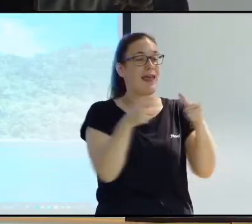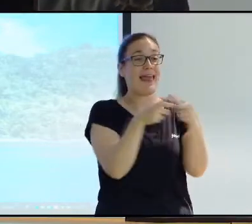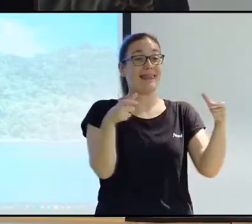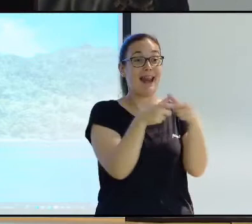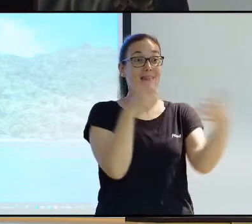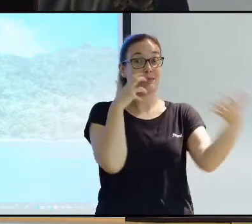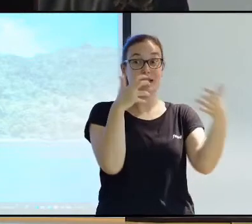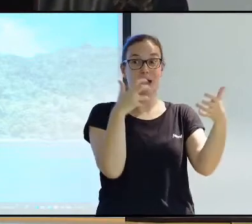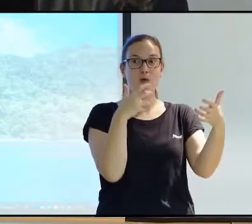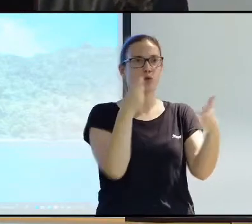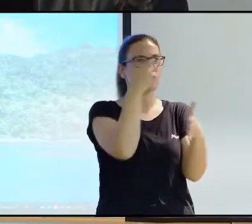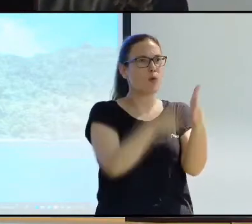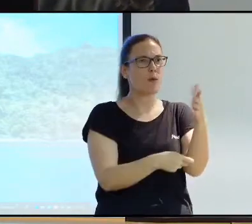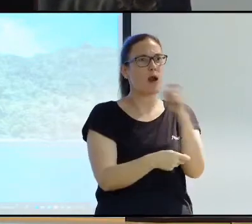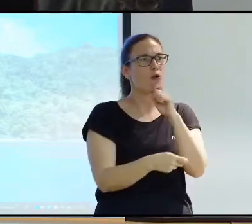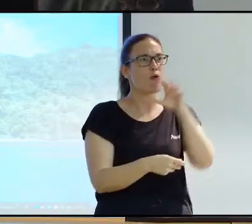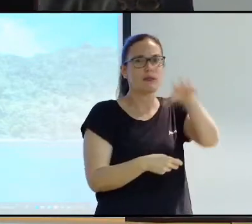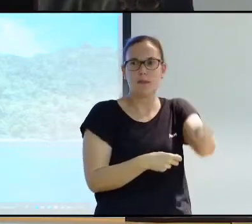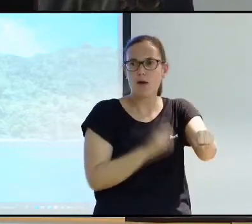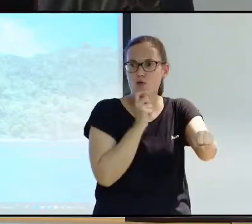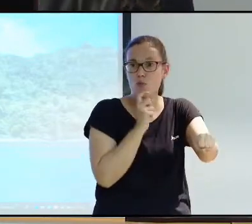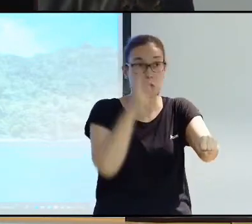to buy tickets for the theater. I don't know how